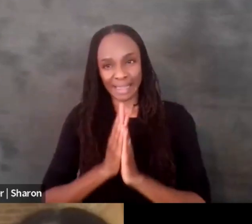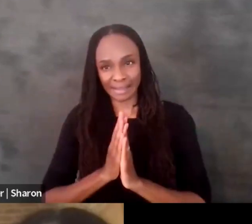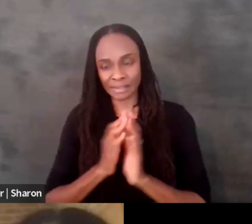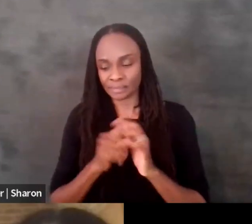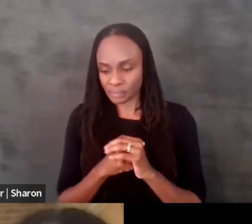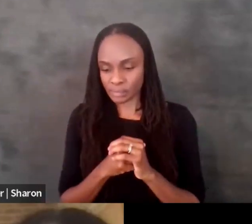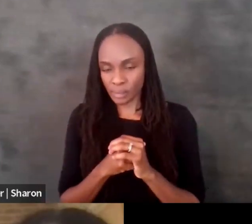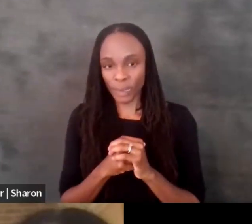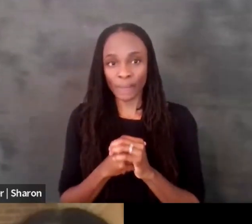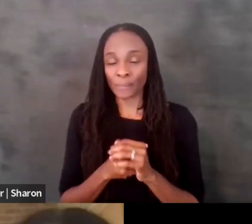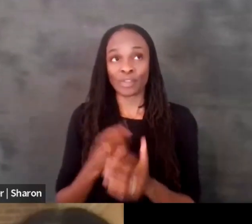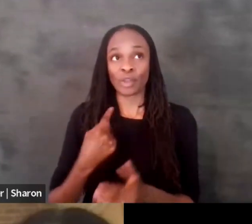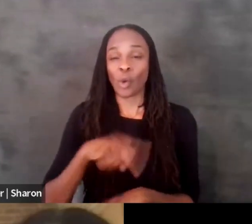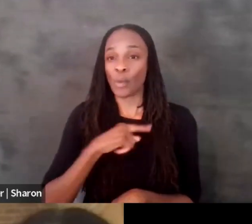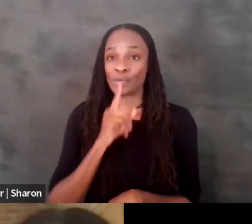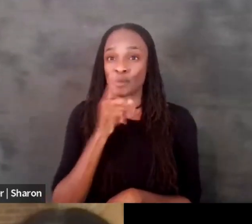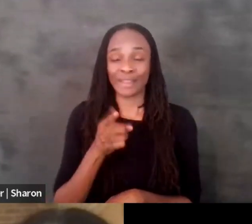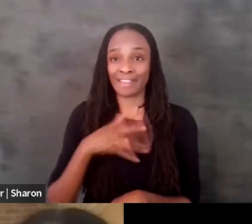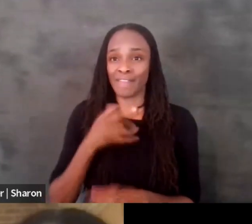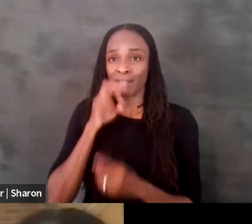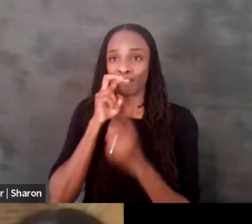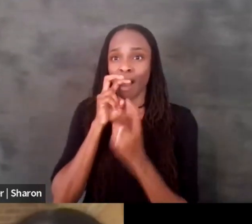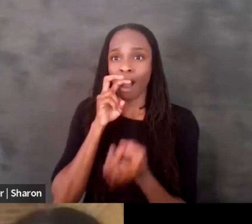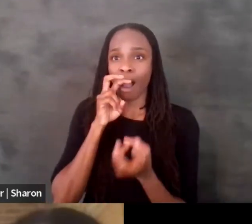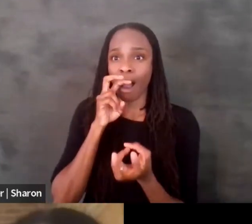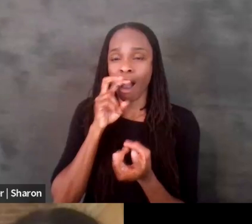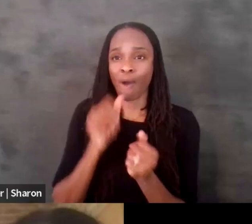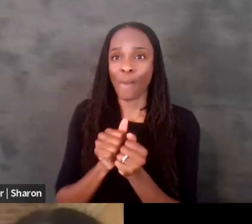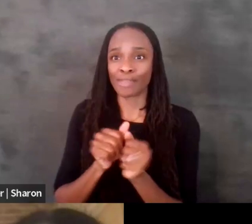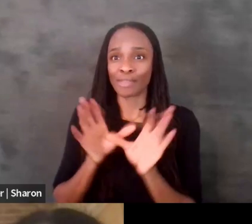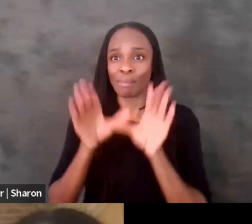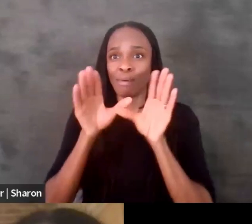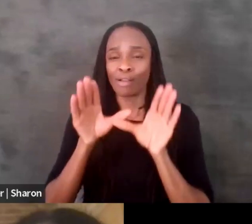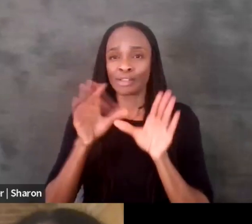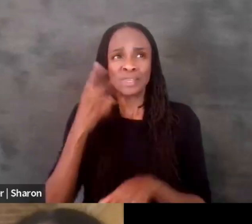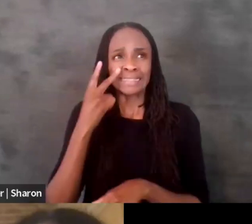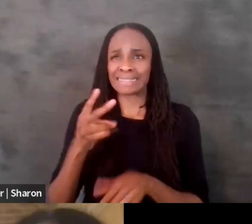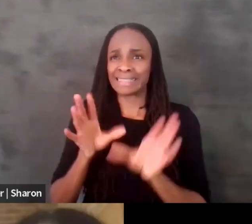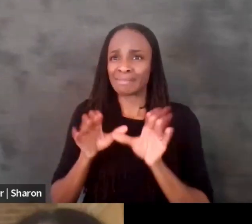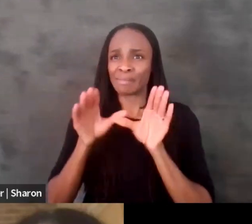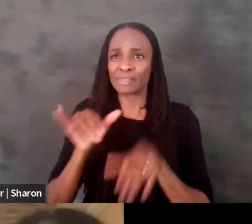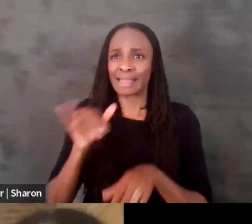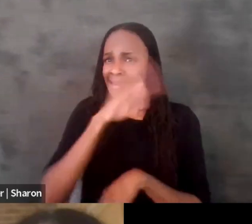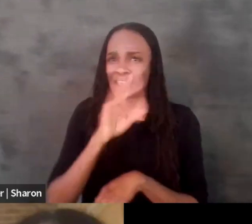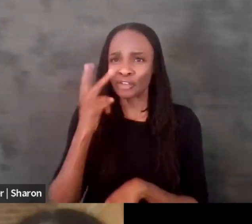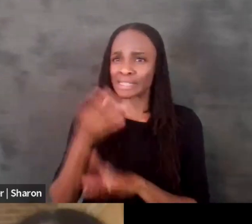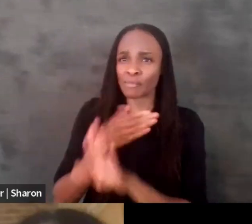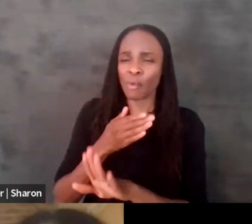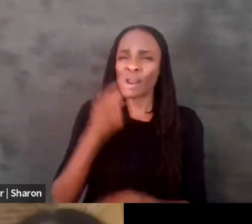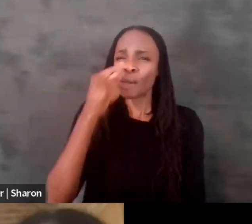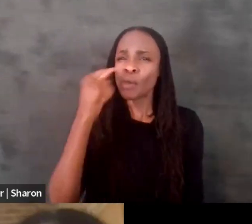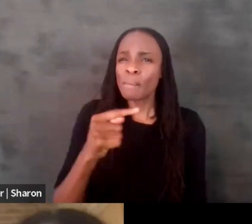you make us so in awe of these creatures, and we see them like we've never seen them before. And can you share how